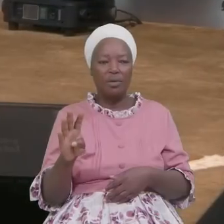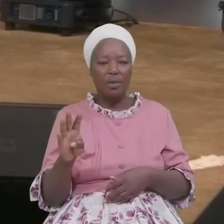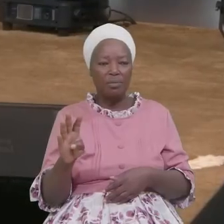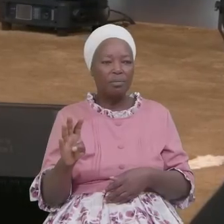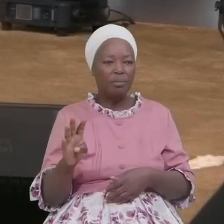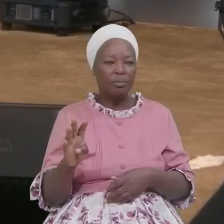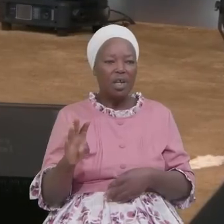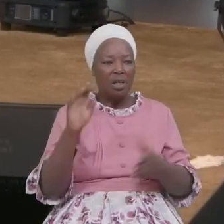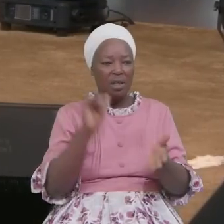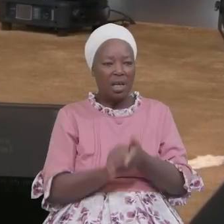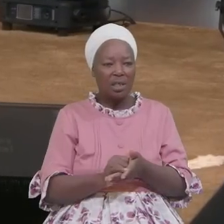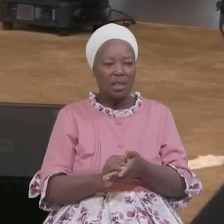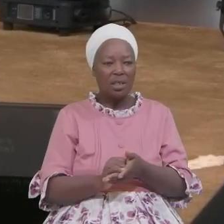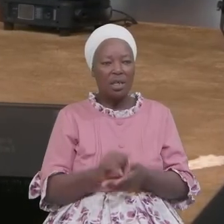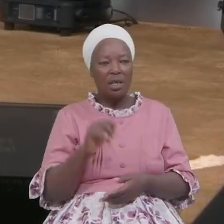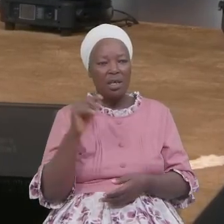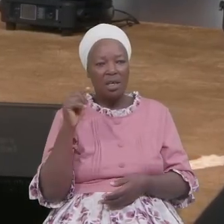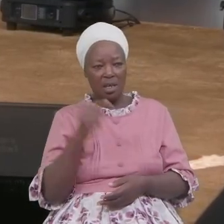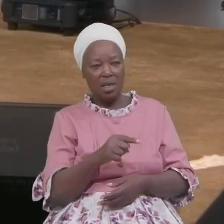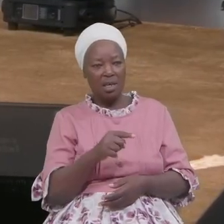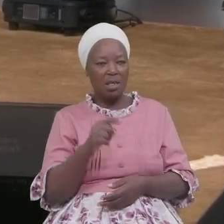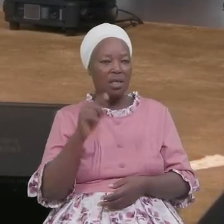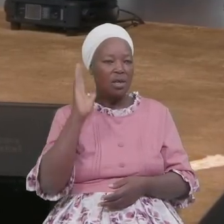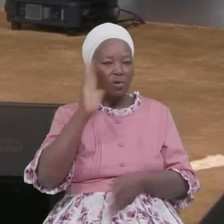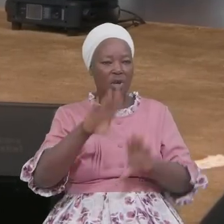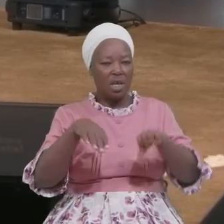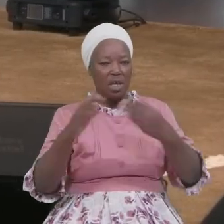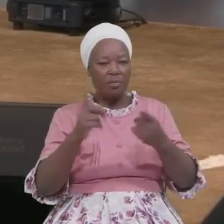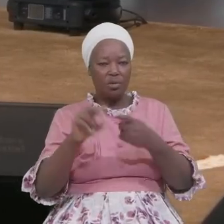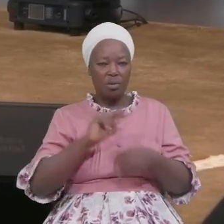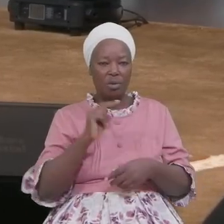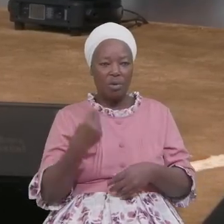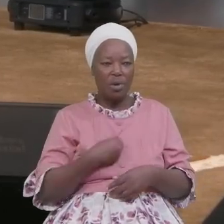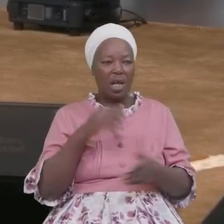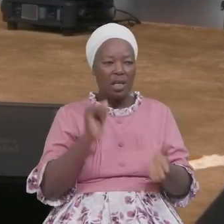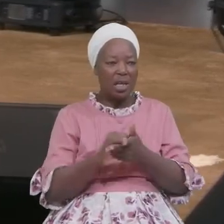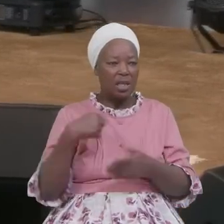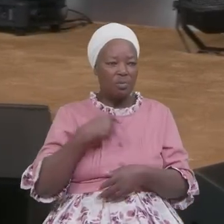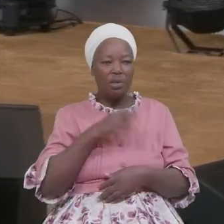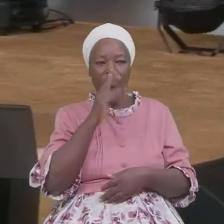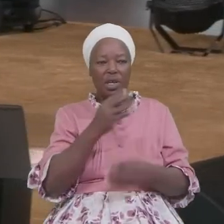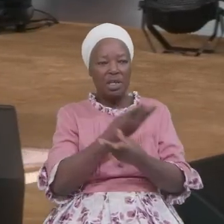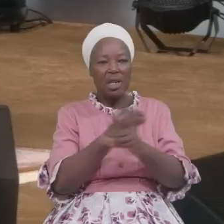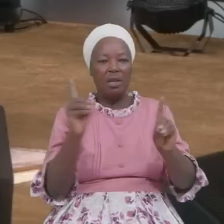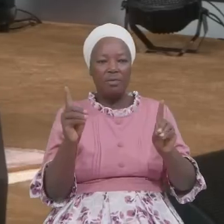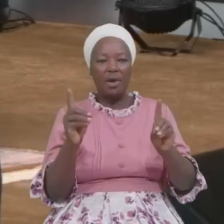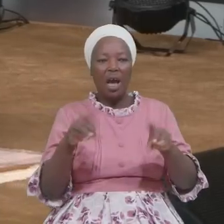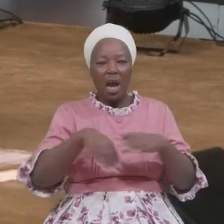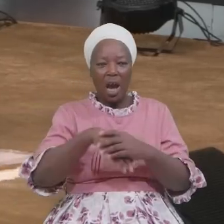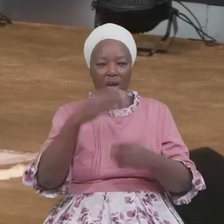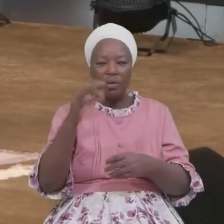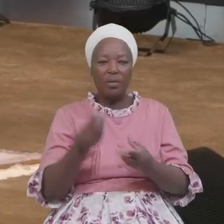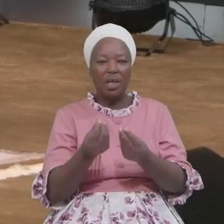says that he would grant unto us that we've been delivered out of